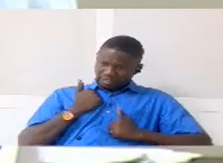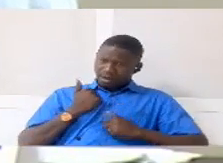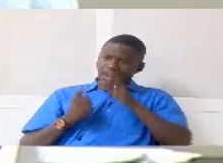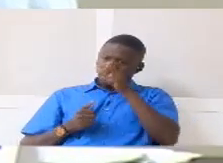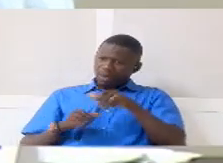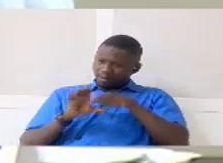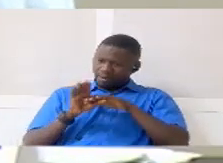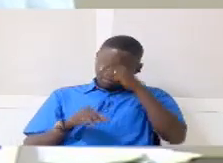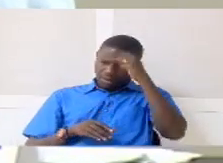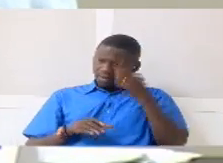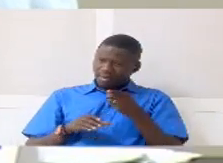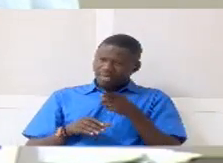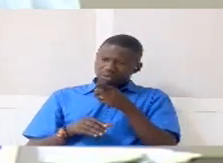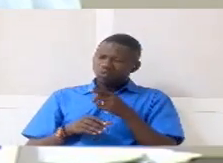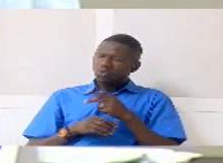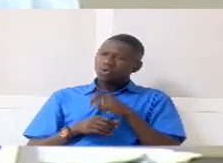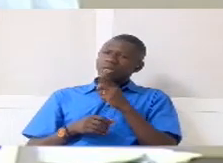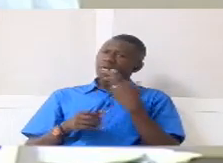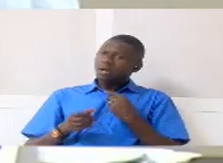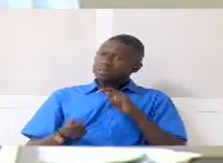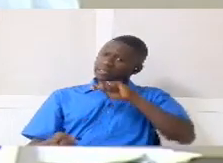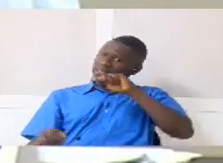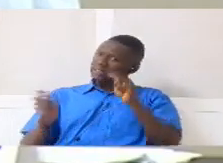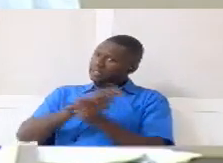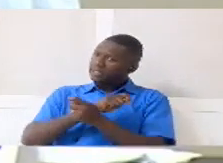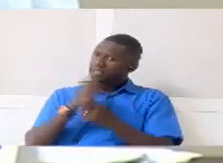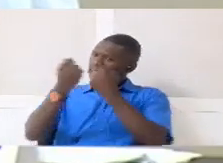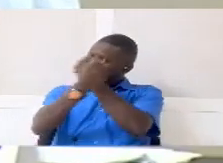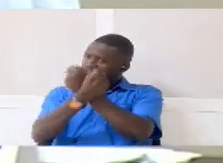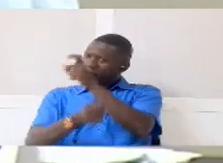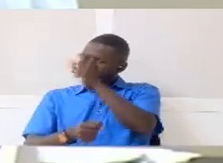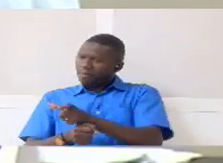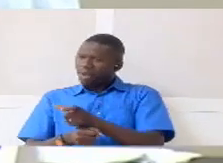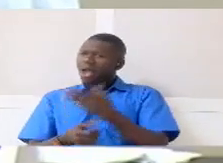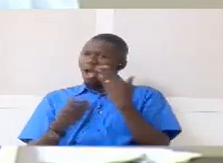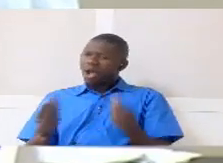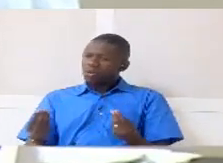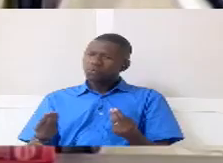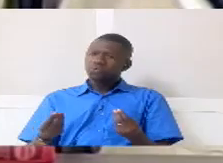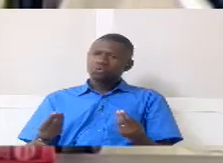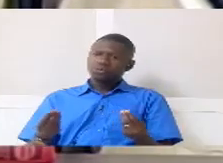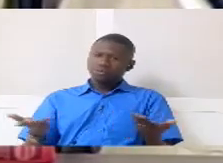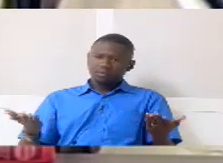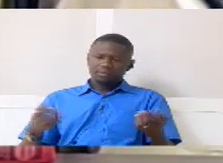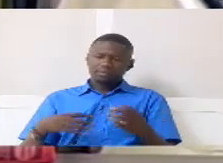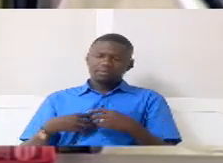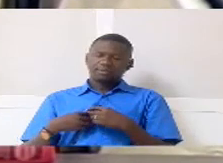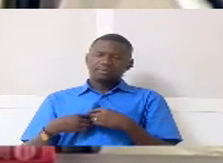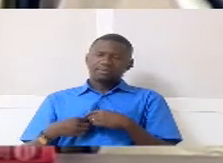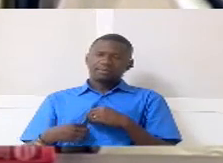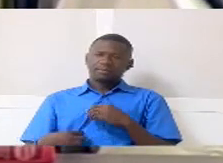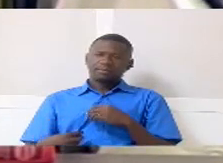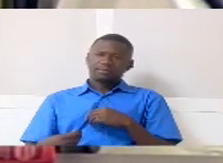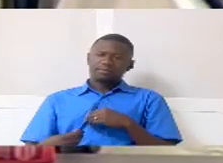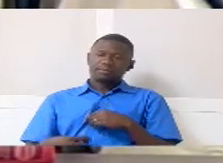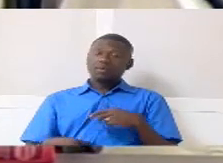5-star hotel o maralalti e wol famlu kana kenya dile wo hotel o dinguluti wo wol nga wol jama balgele.